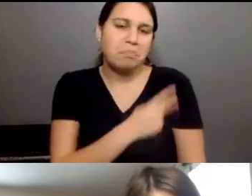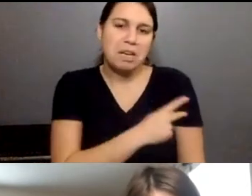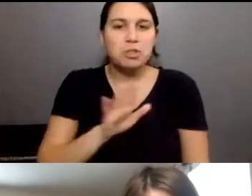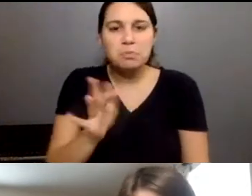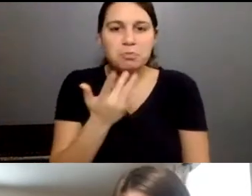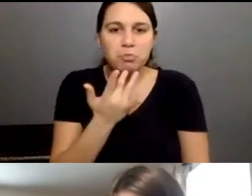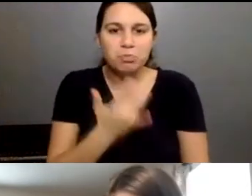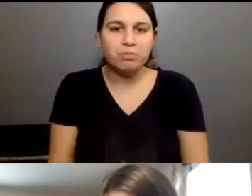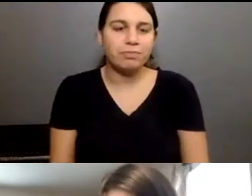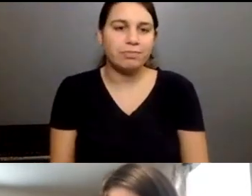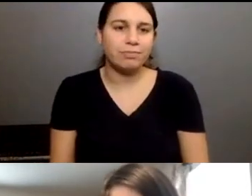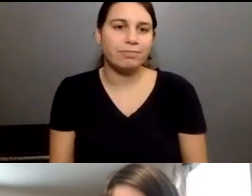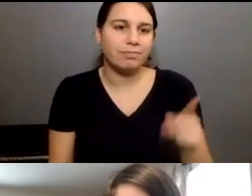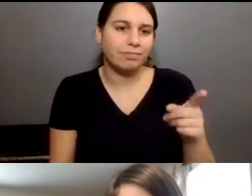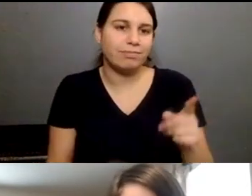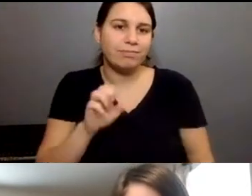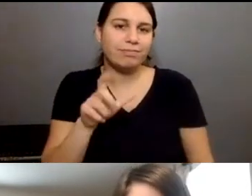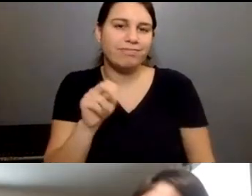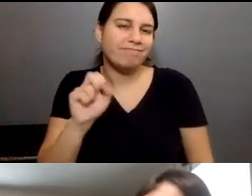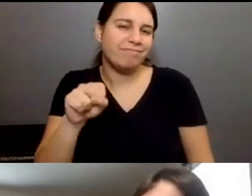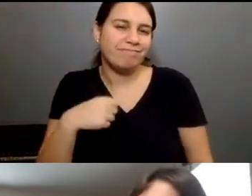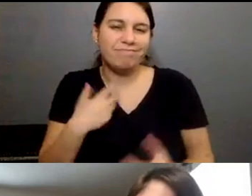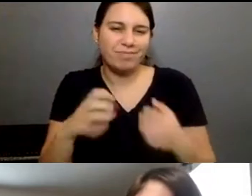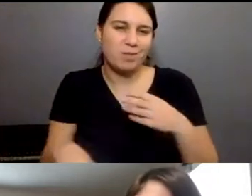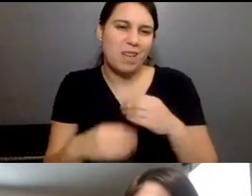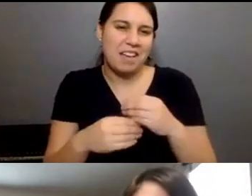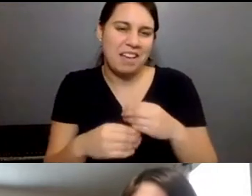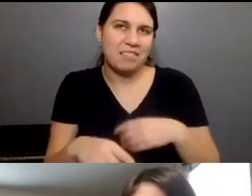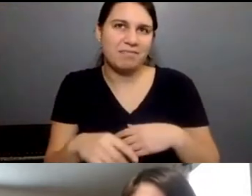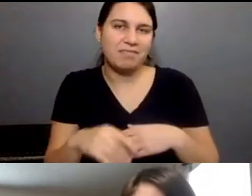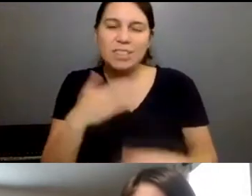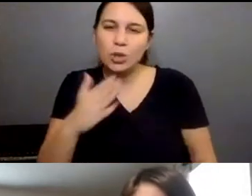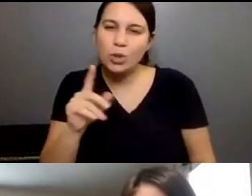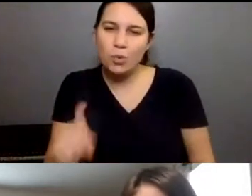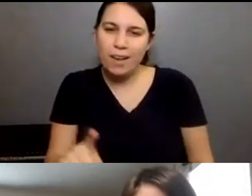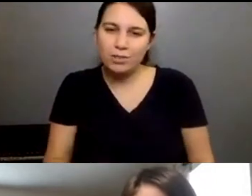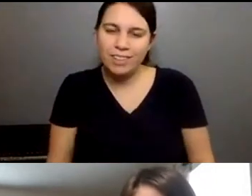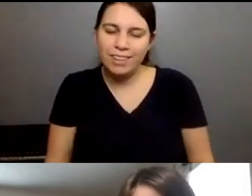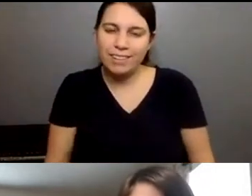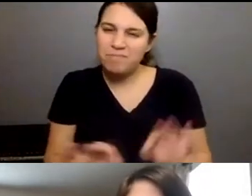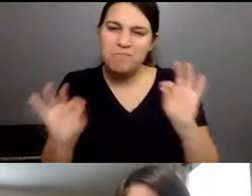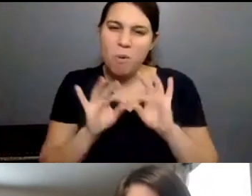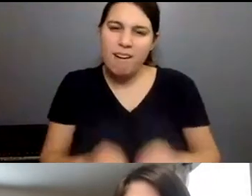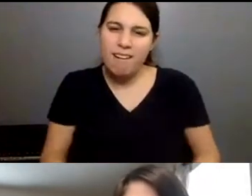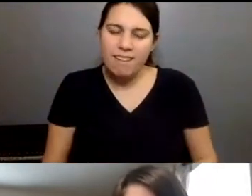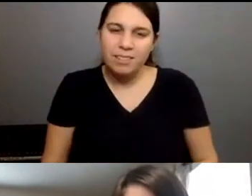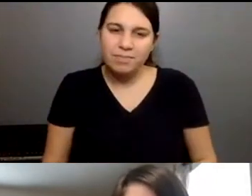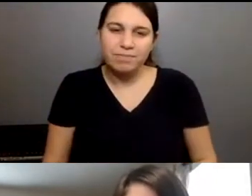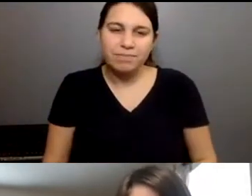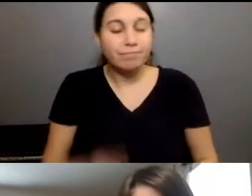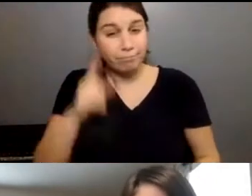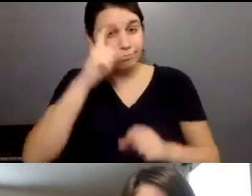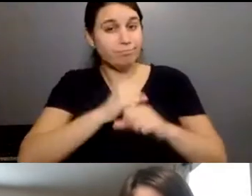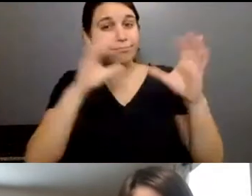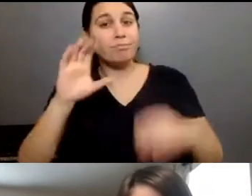One of the things I'd like to add is that I think this is a really important question, because I think when you think of an OBGYN practice,